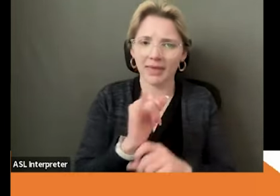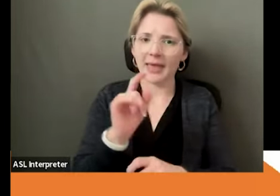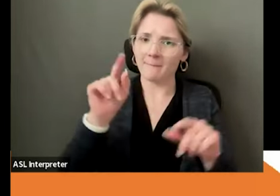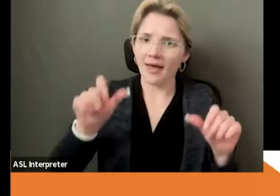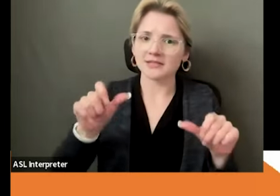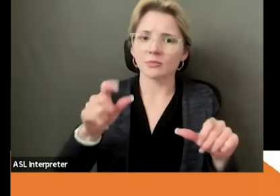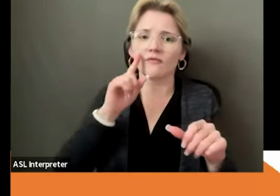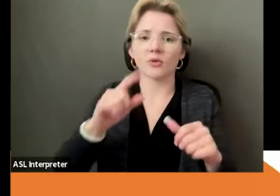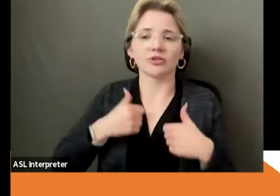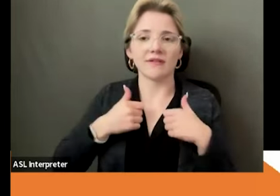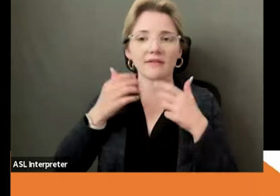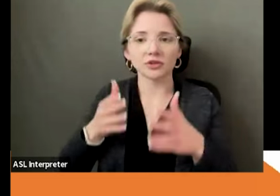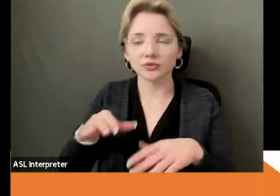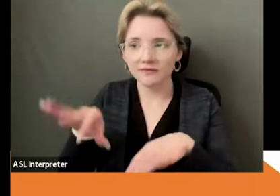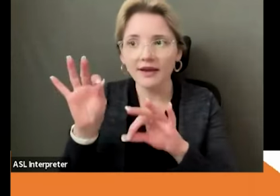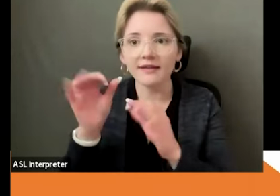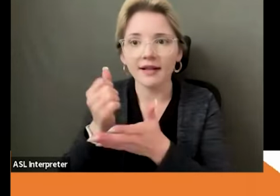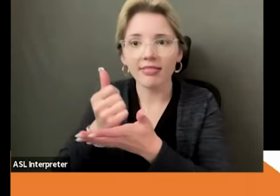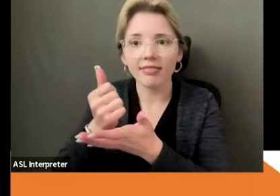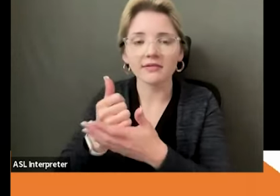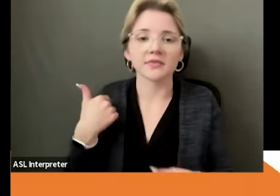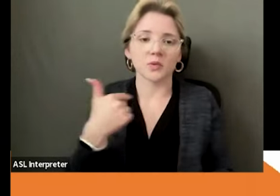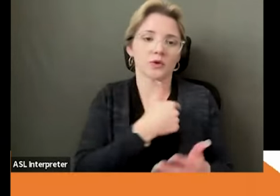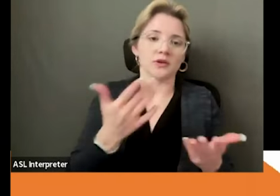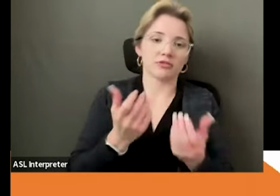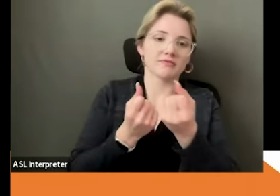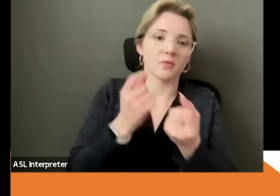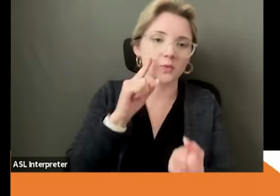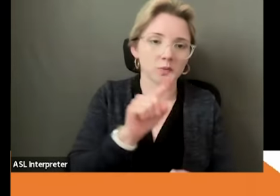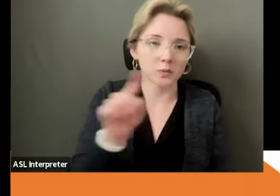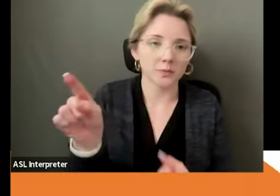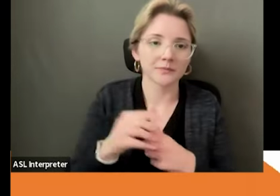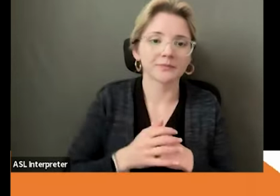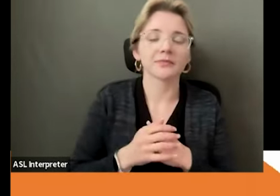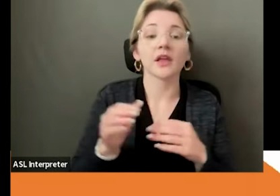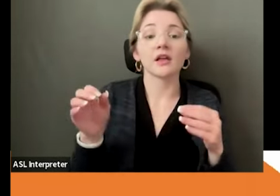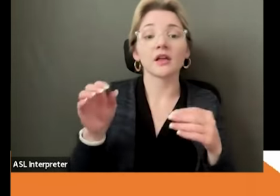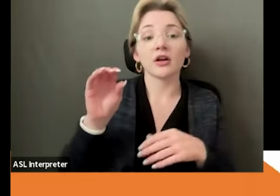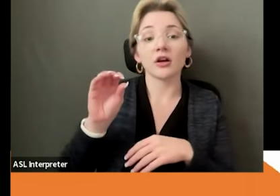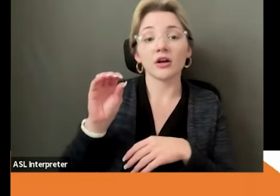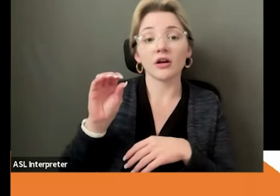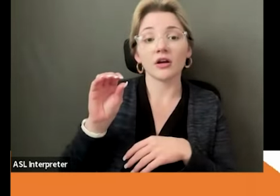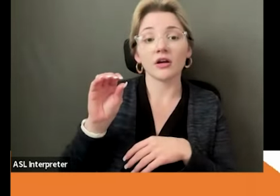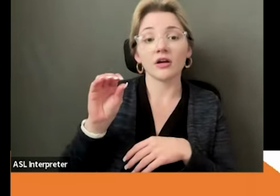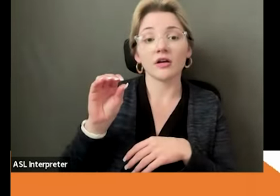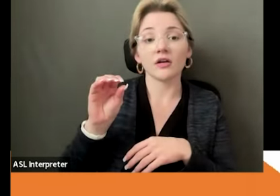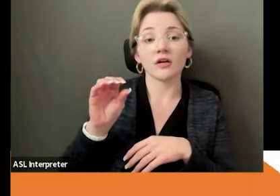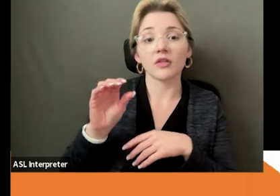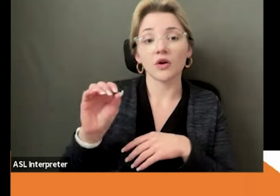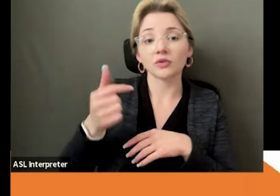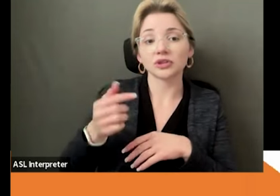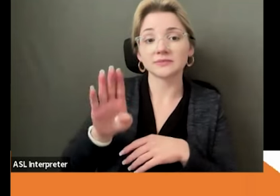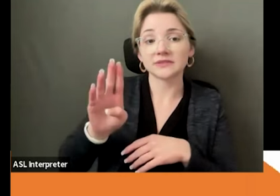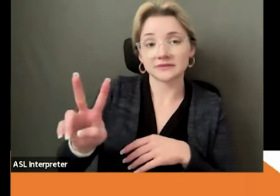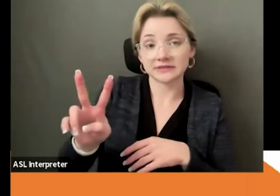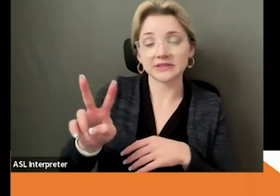Our office is here for you all. And so the Office on Gender-Based Violence came about as part of the